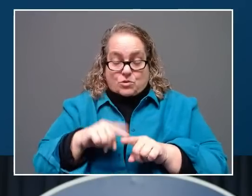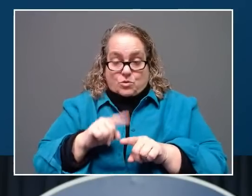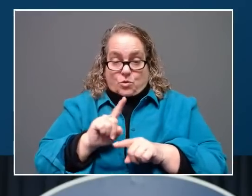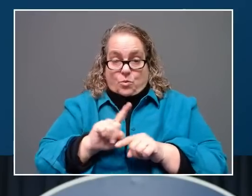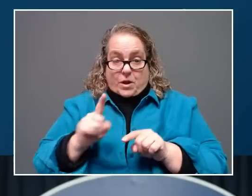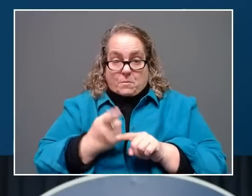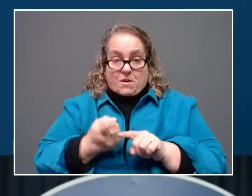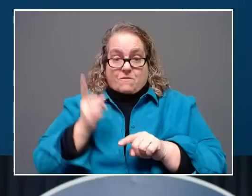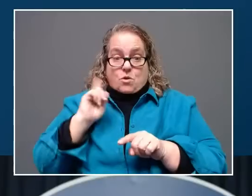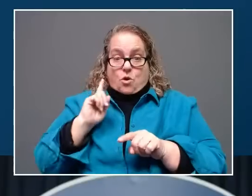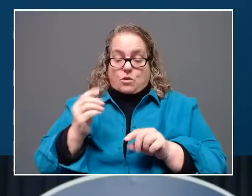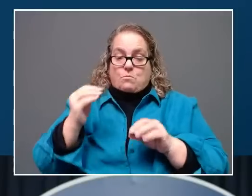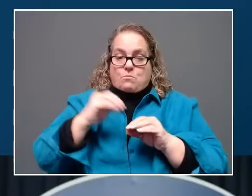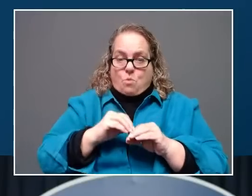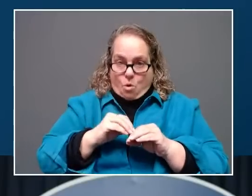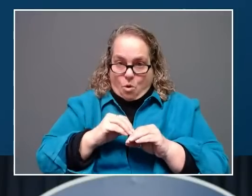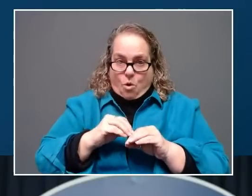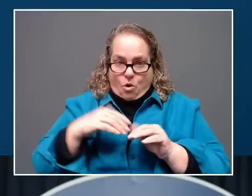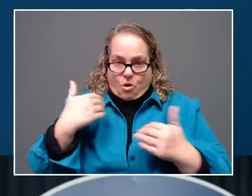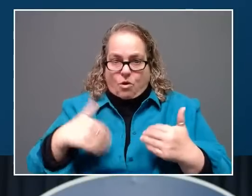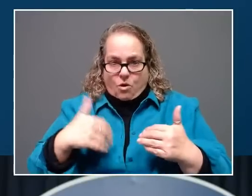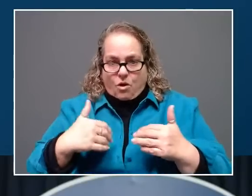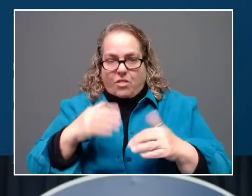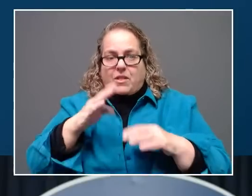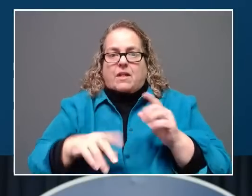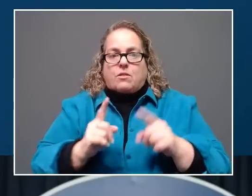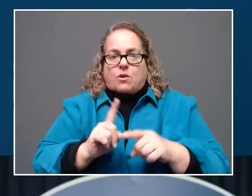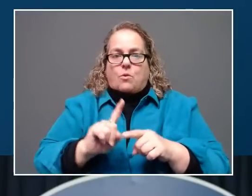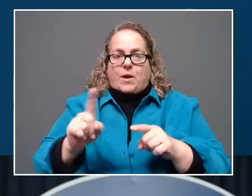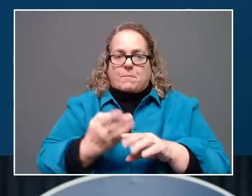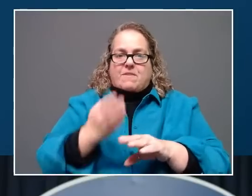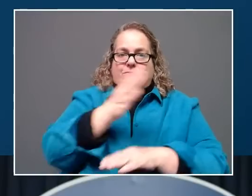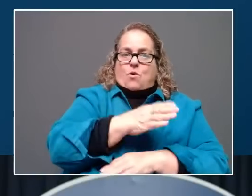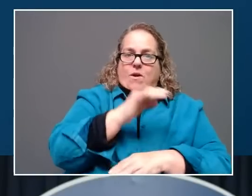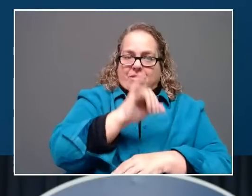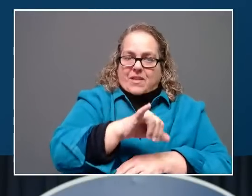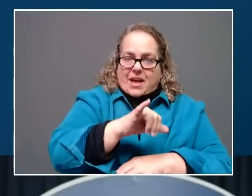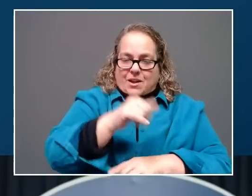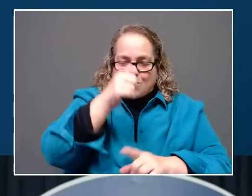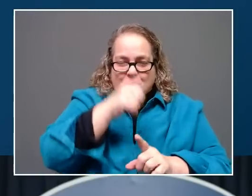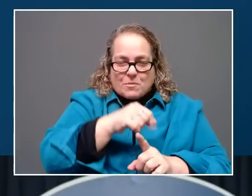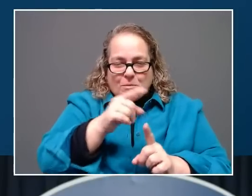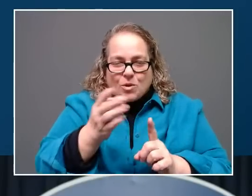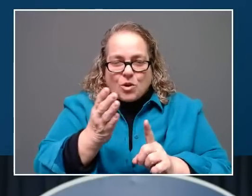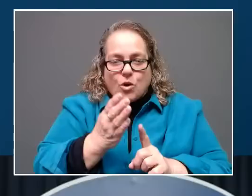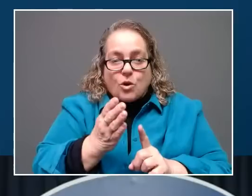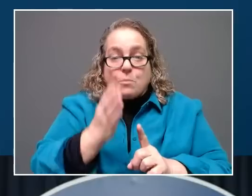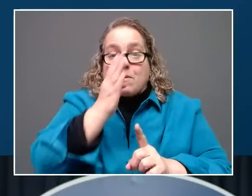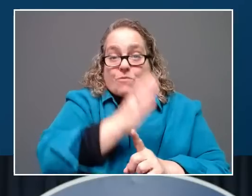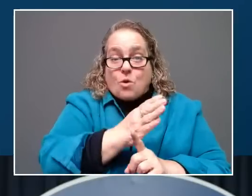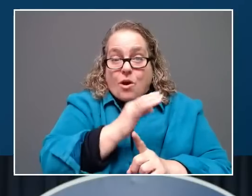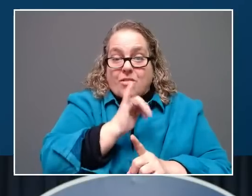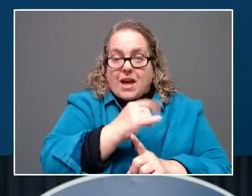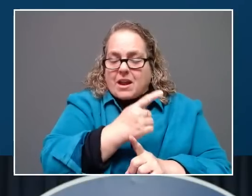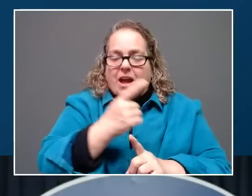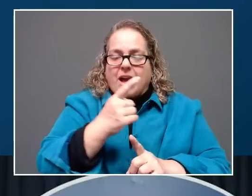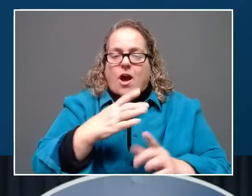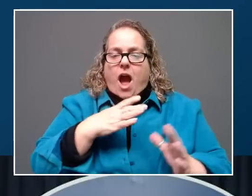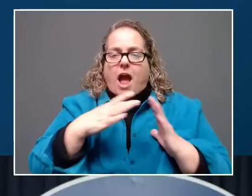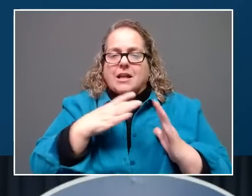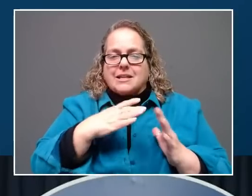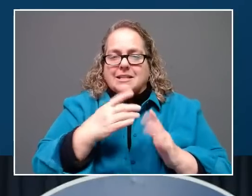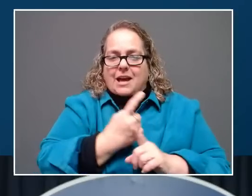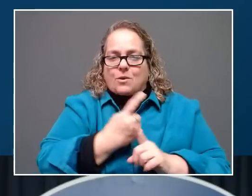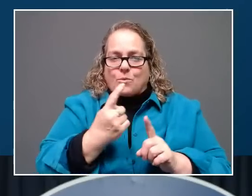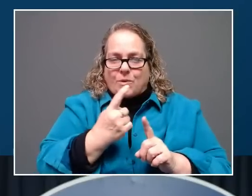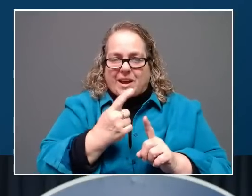more significant than the week before that. Remember, that was due to a holiday,